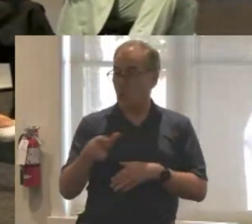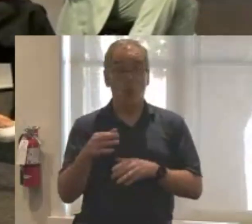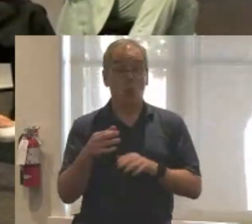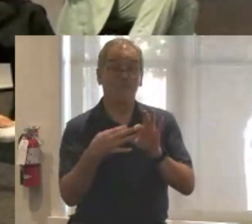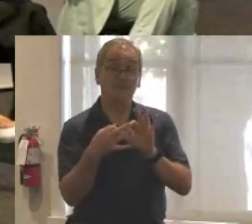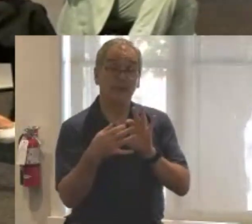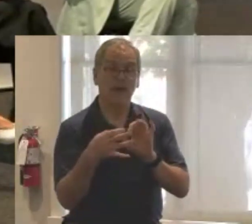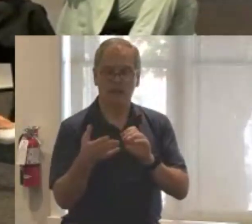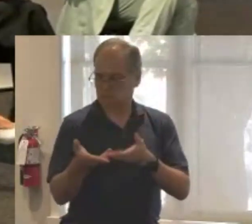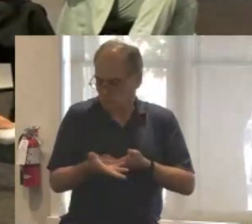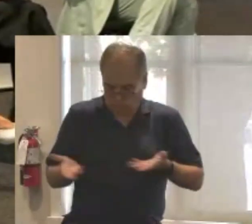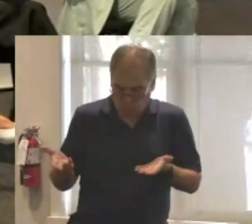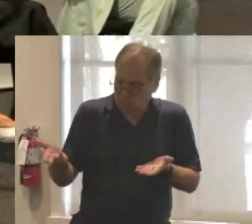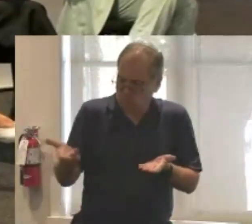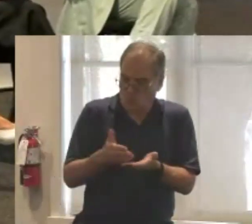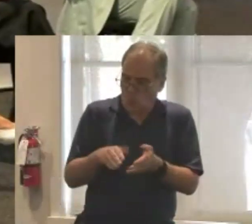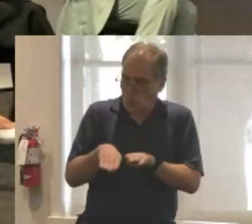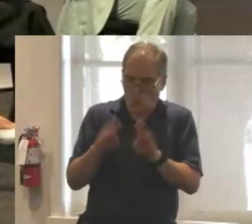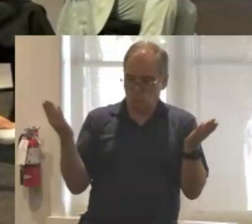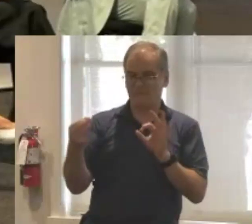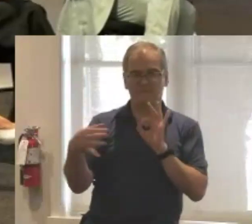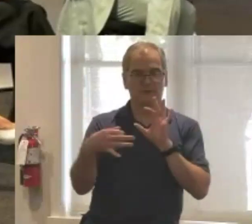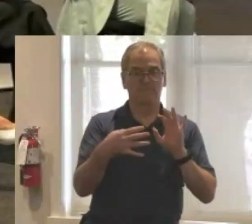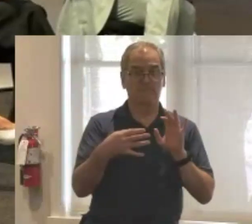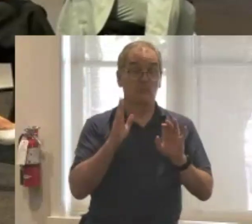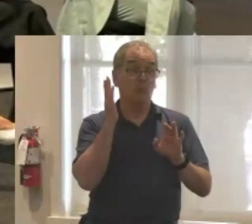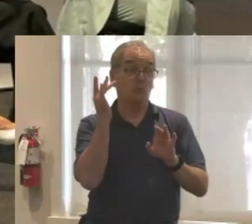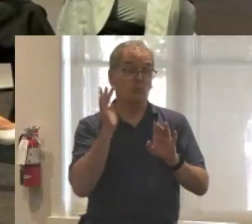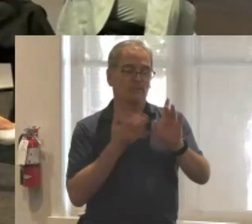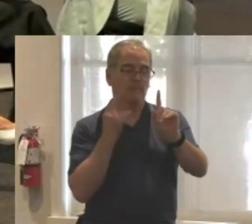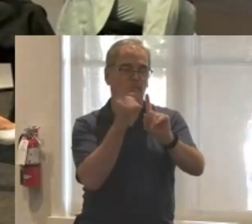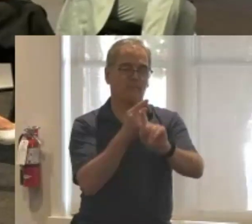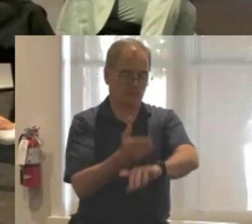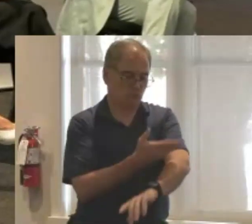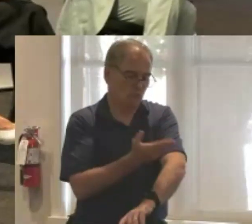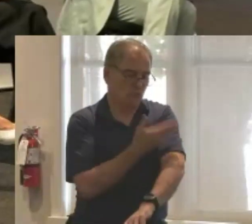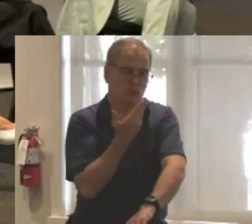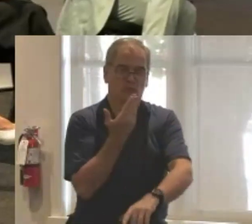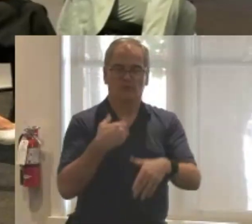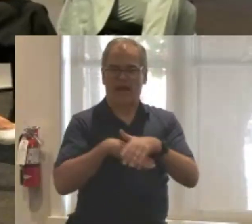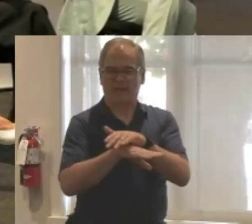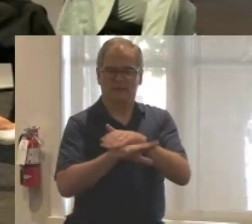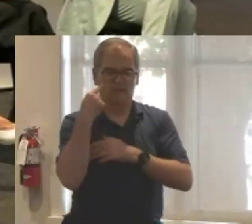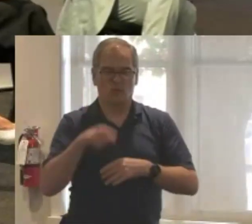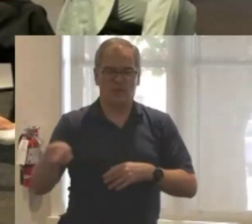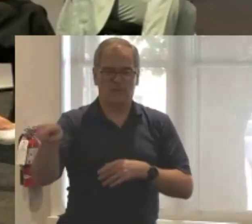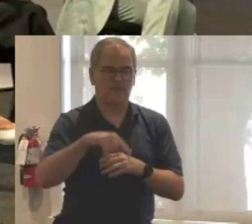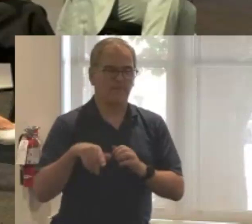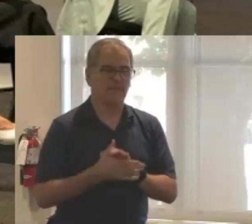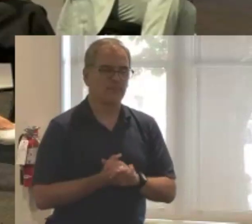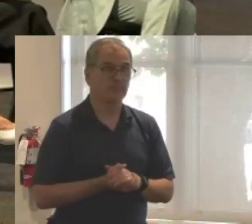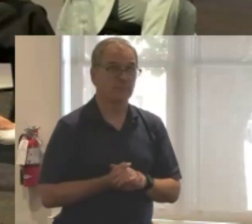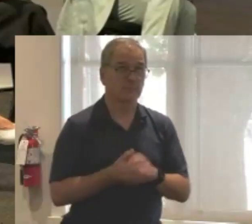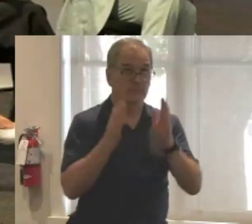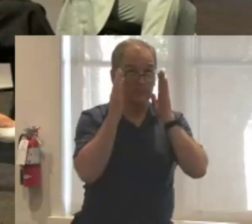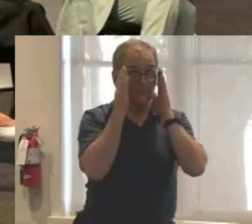is always getting better for youth access. The other things that maybe come to mind in terms